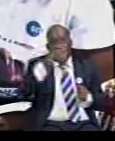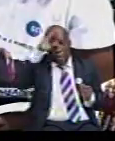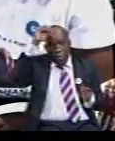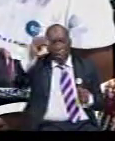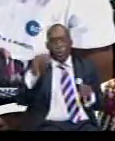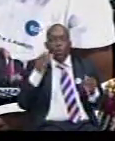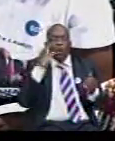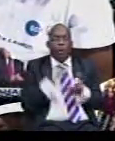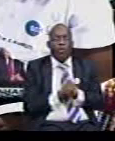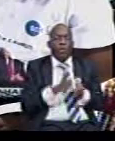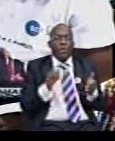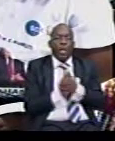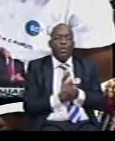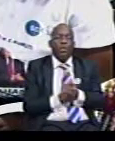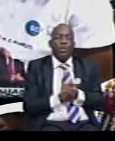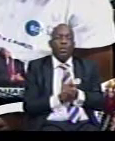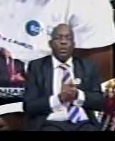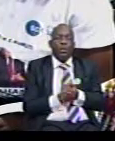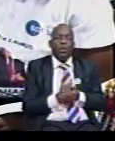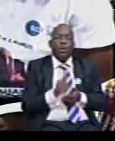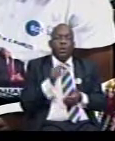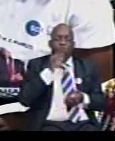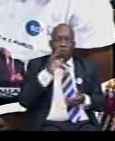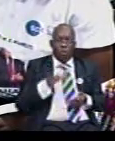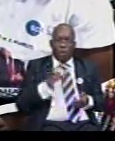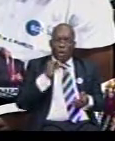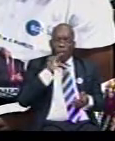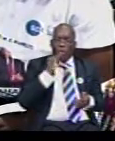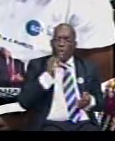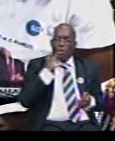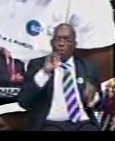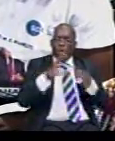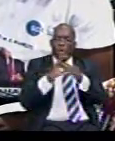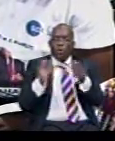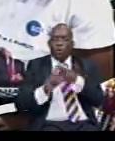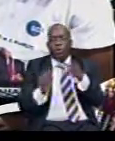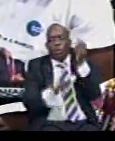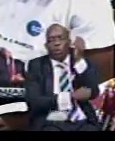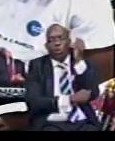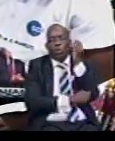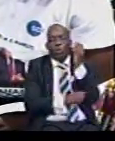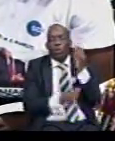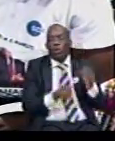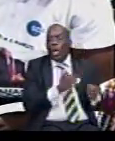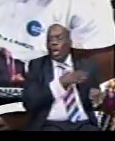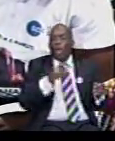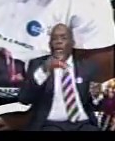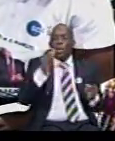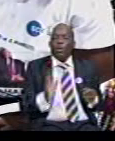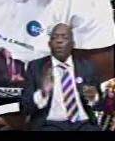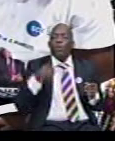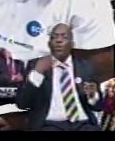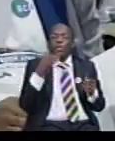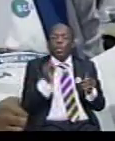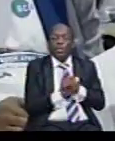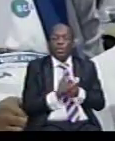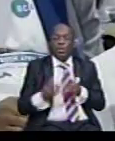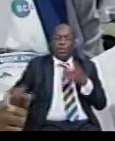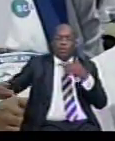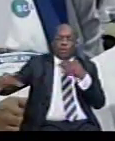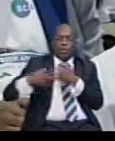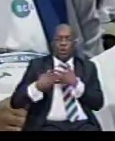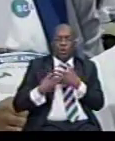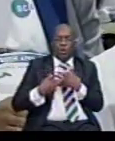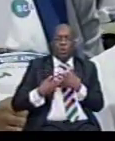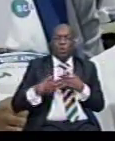to Abraham, not to me. And I'm taking that, and God says, restore that